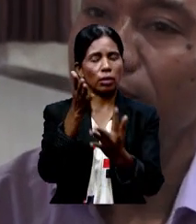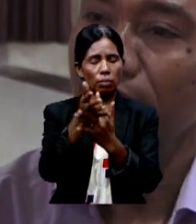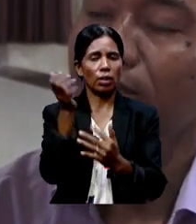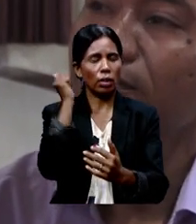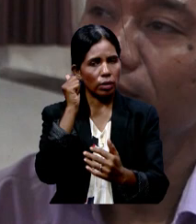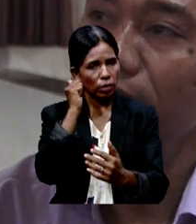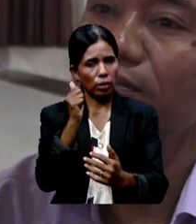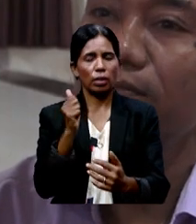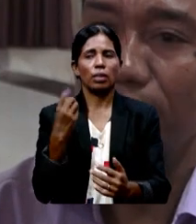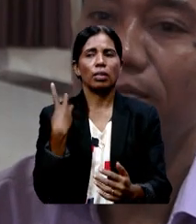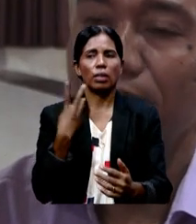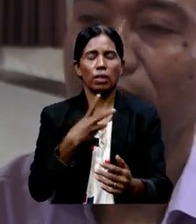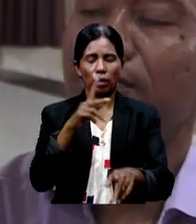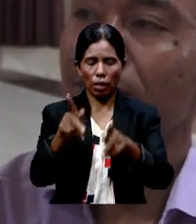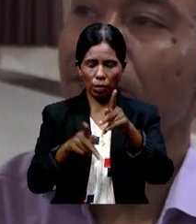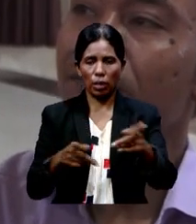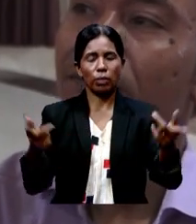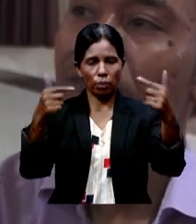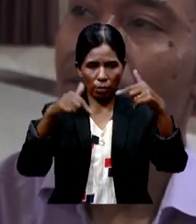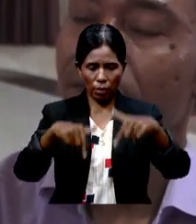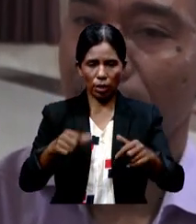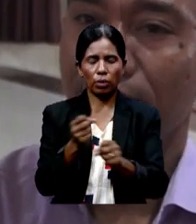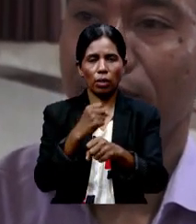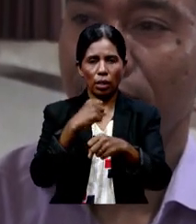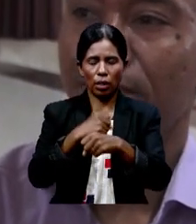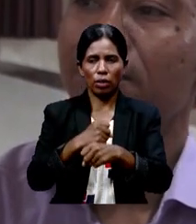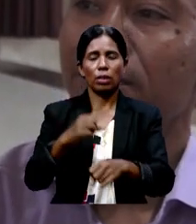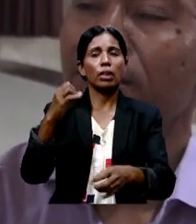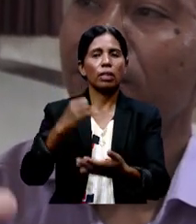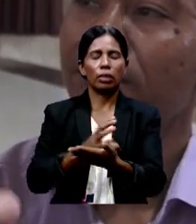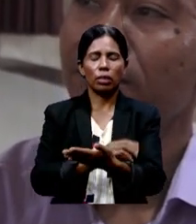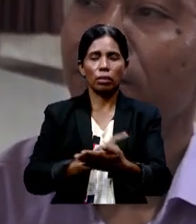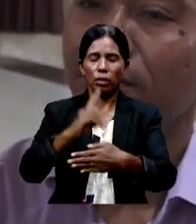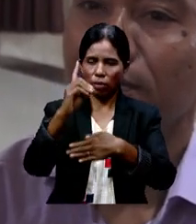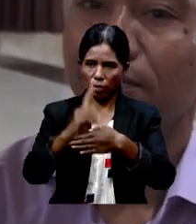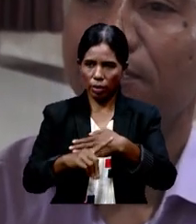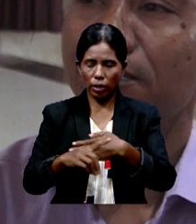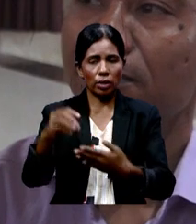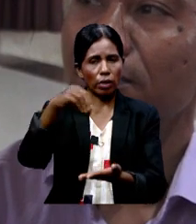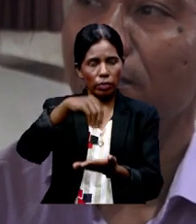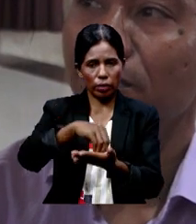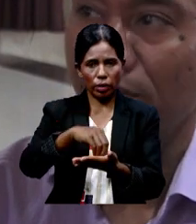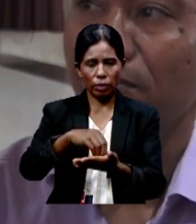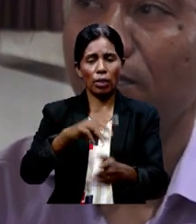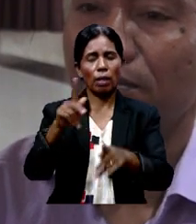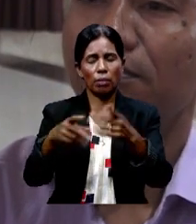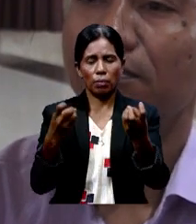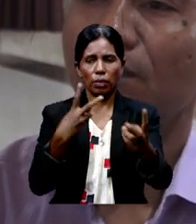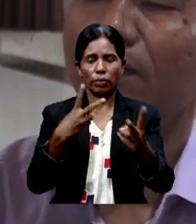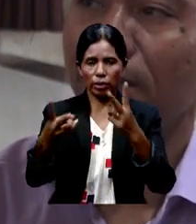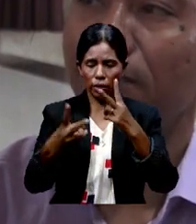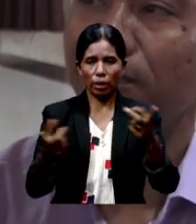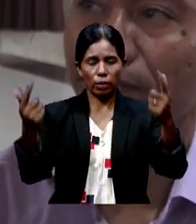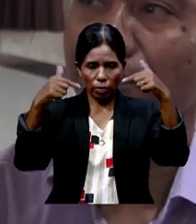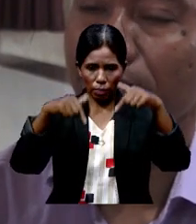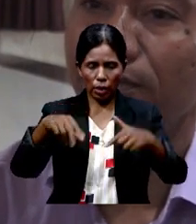a signal for people to come here. So there will be an increase in visitors, and some of those visitors will be investors,